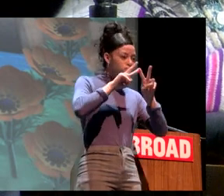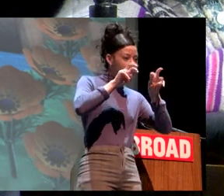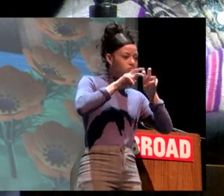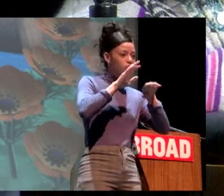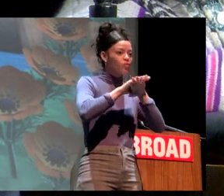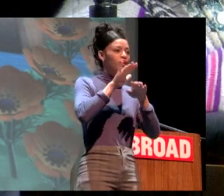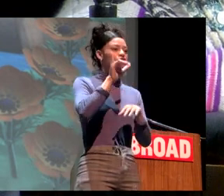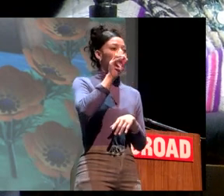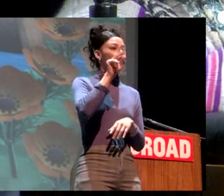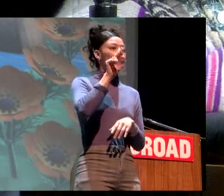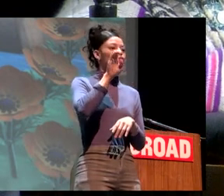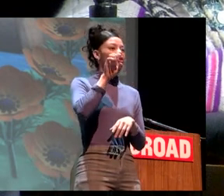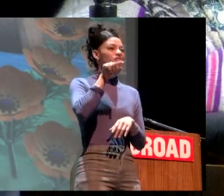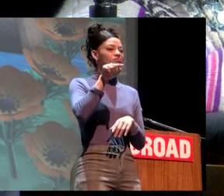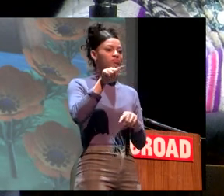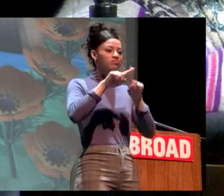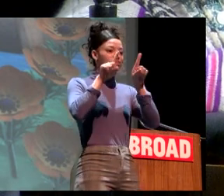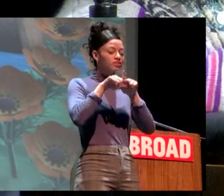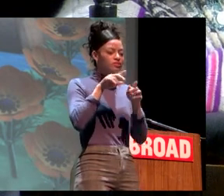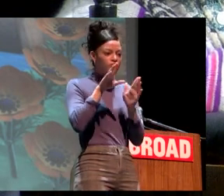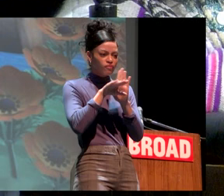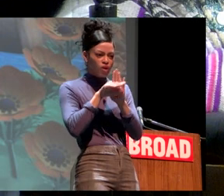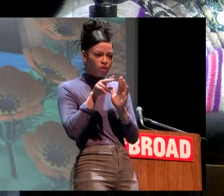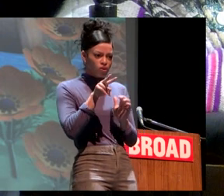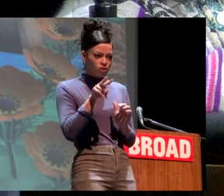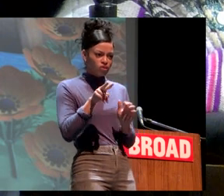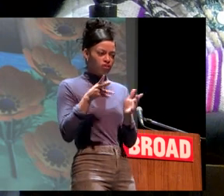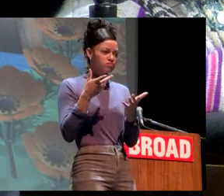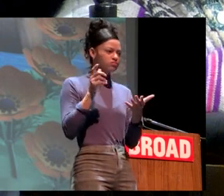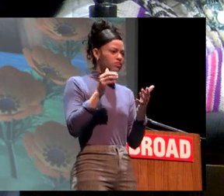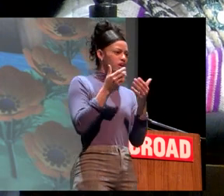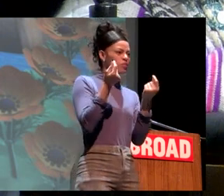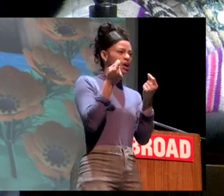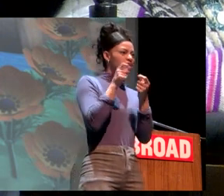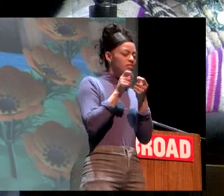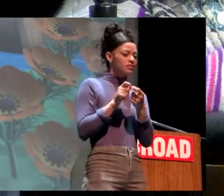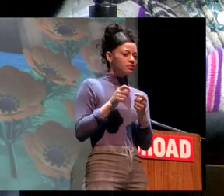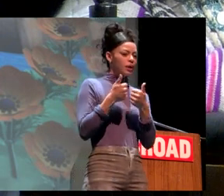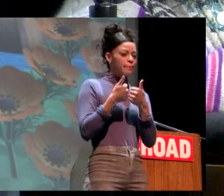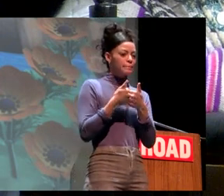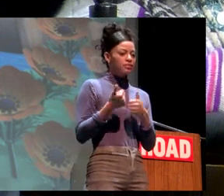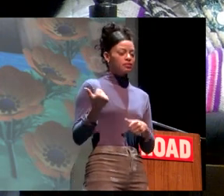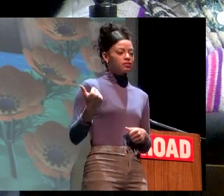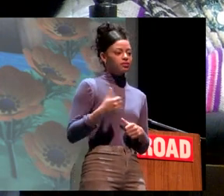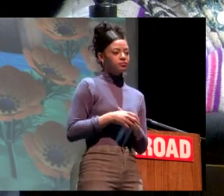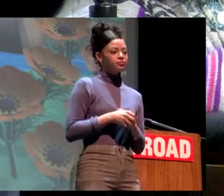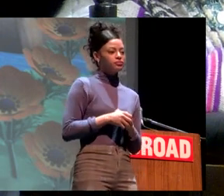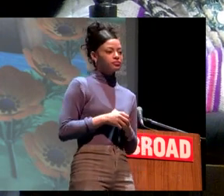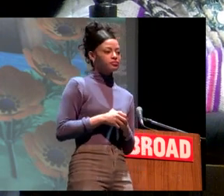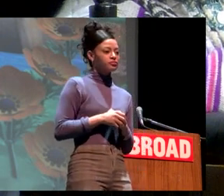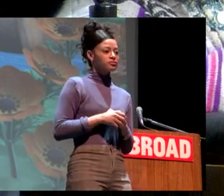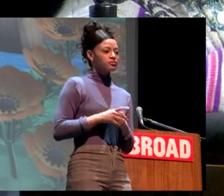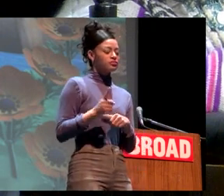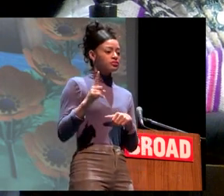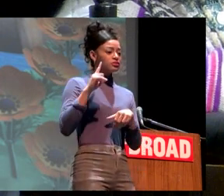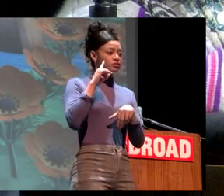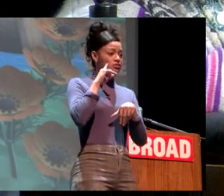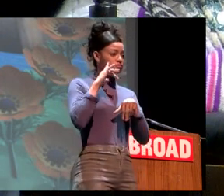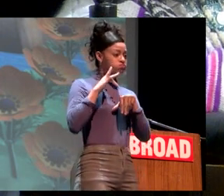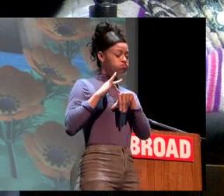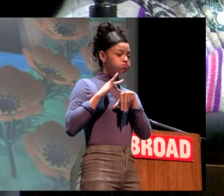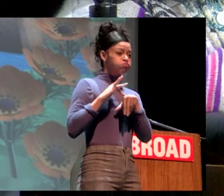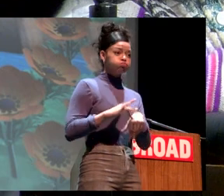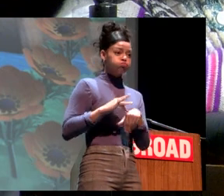and say, oh, I want this skin and that skin. So it really is like an addict, but then it's like watching myself